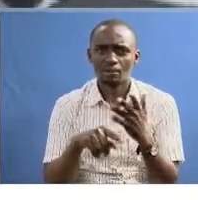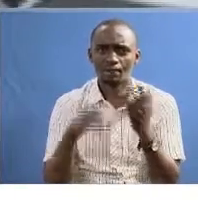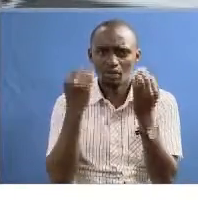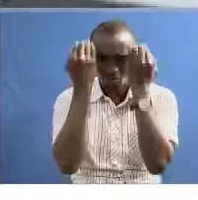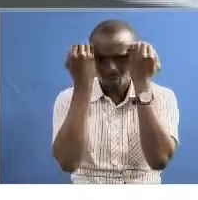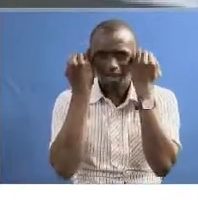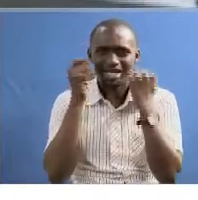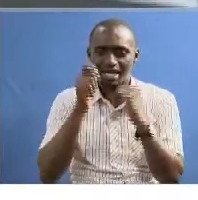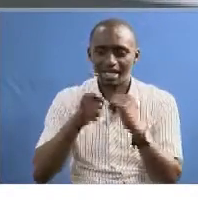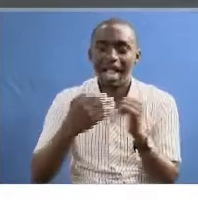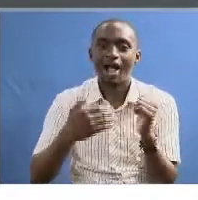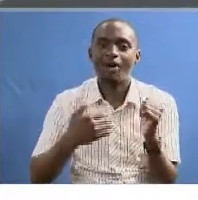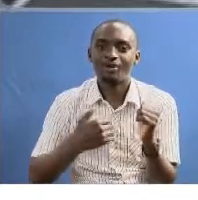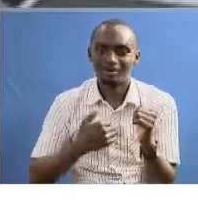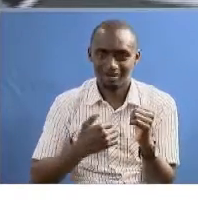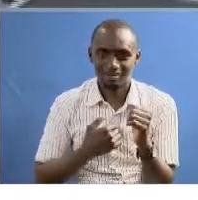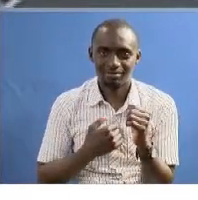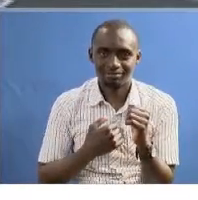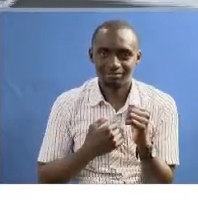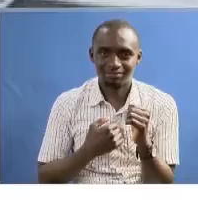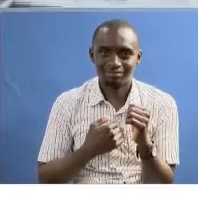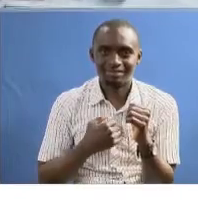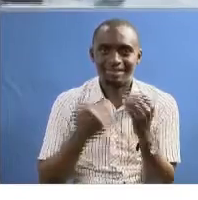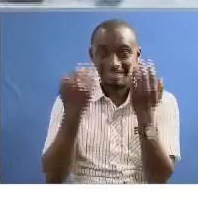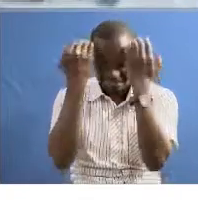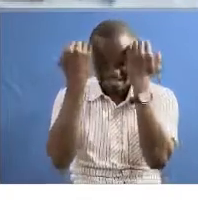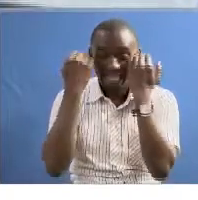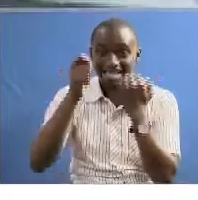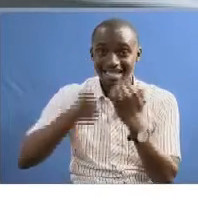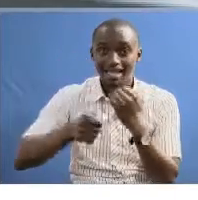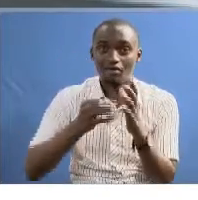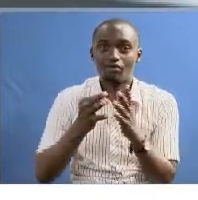judiciary consists of the judges of the superior courts,